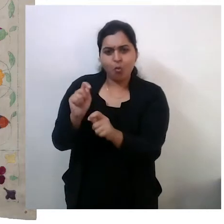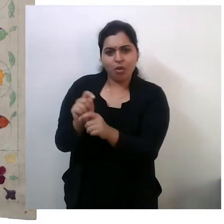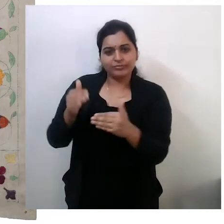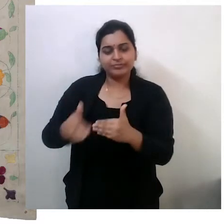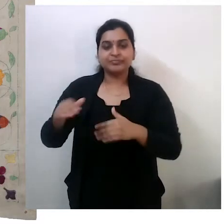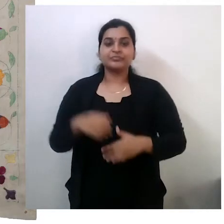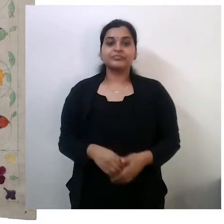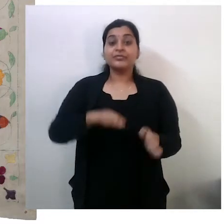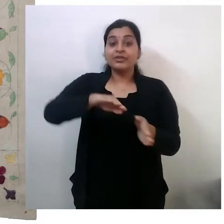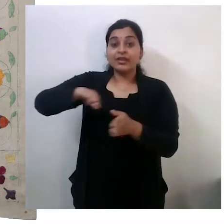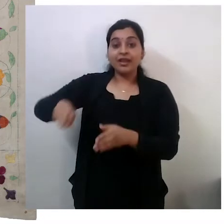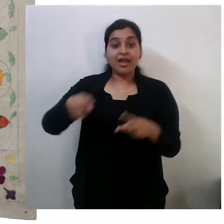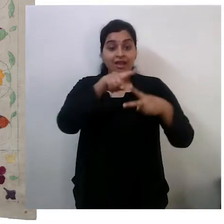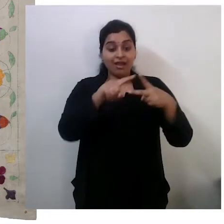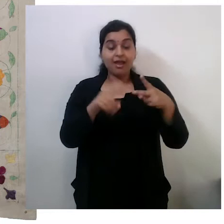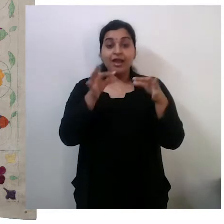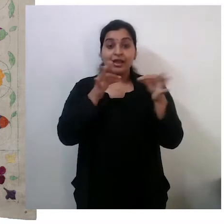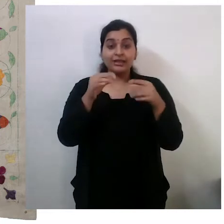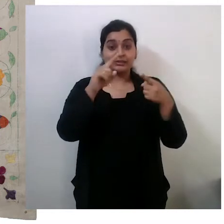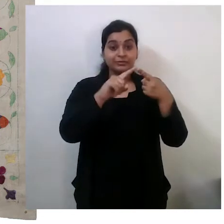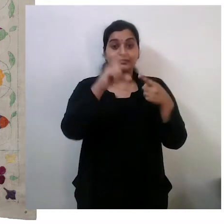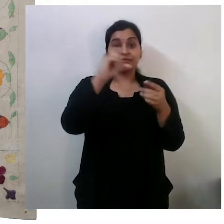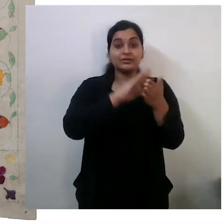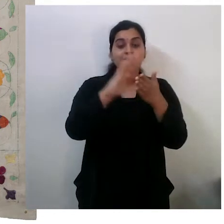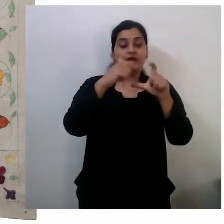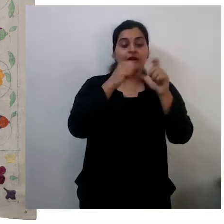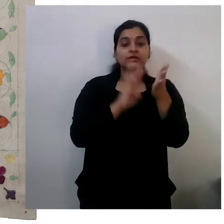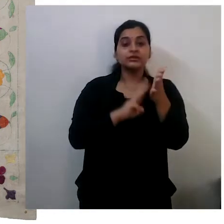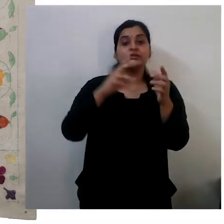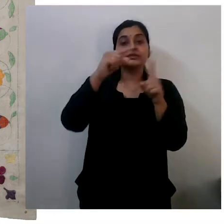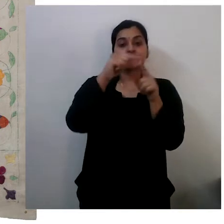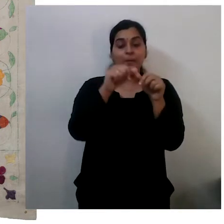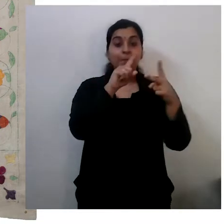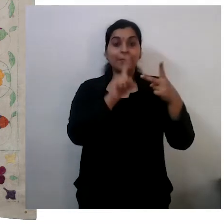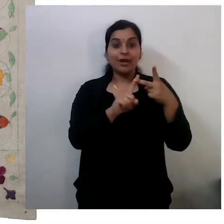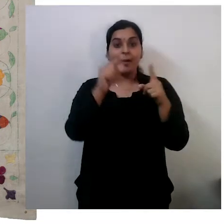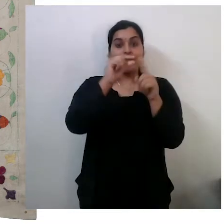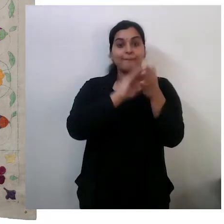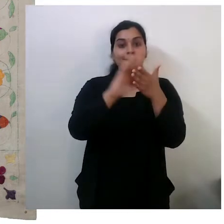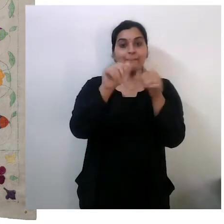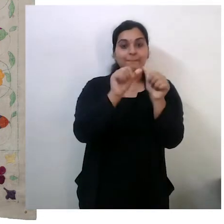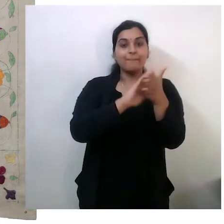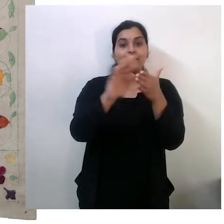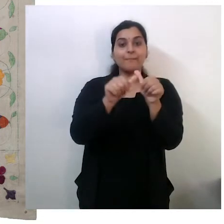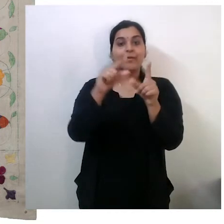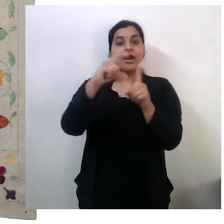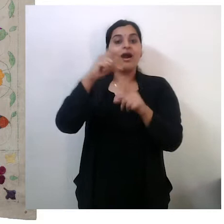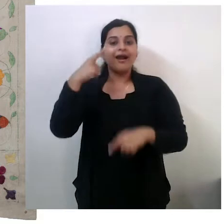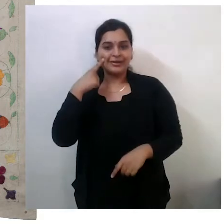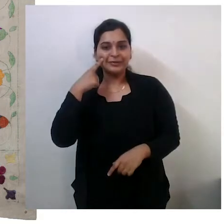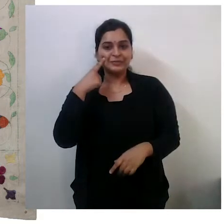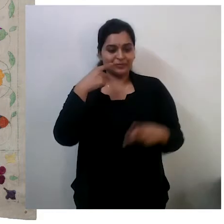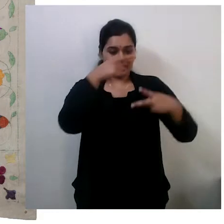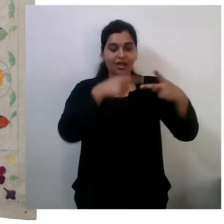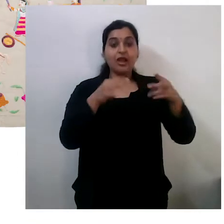Chamba or Pahari Rumal is one of the exceptions. Originating from the mountain or Pahari regions of India, Rumal literally means